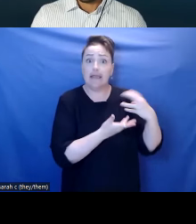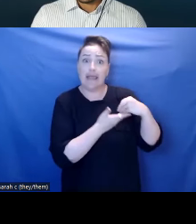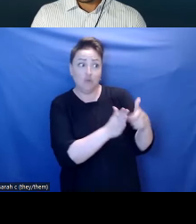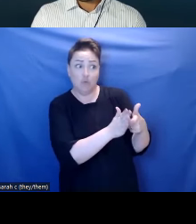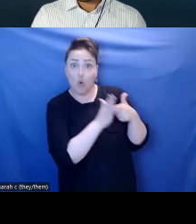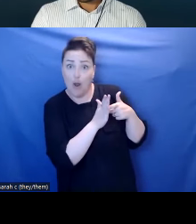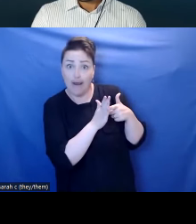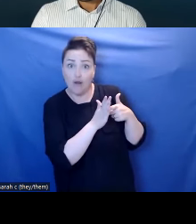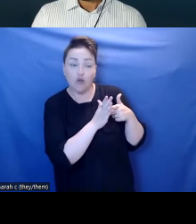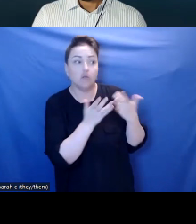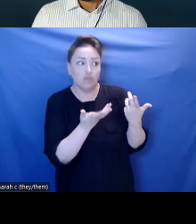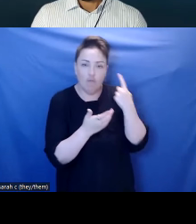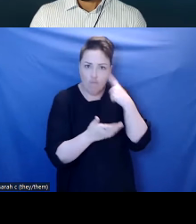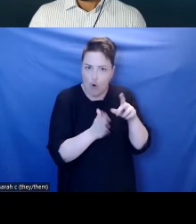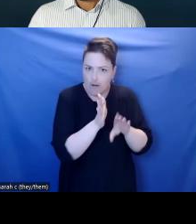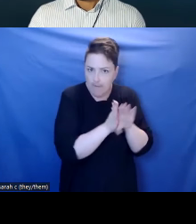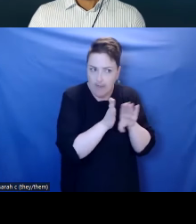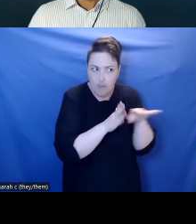new development?